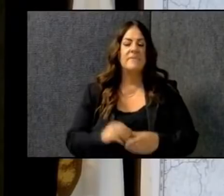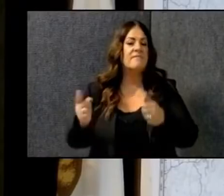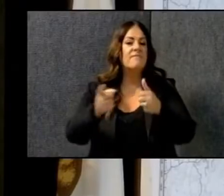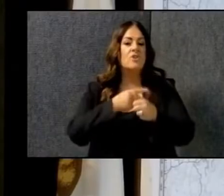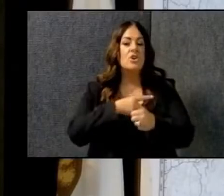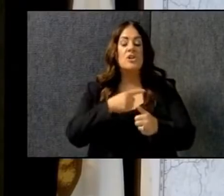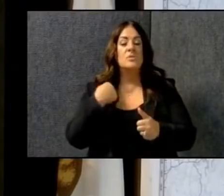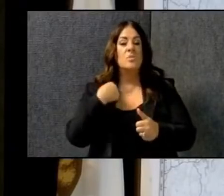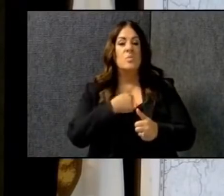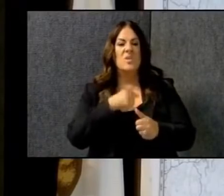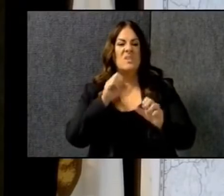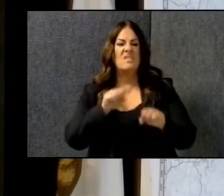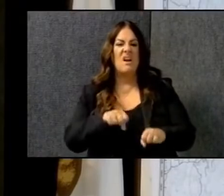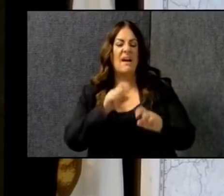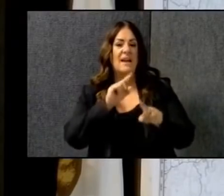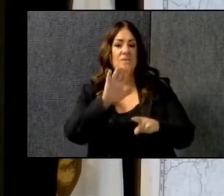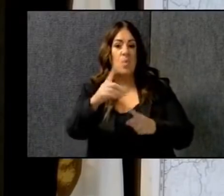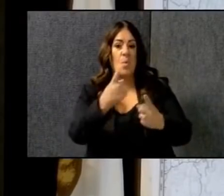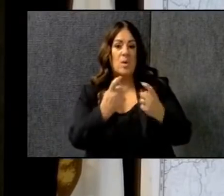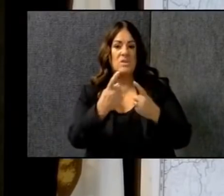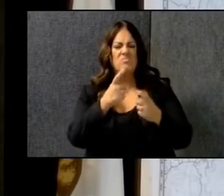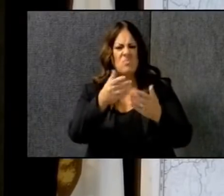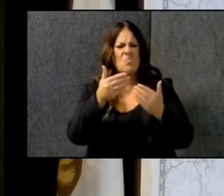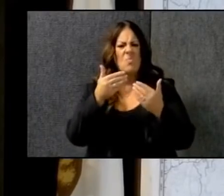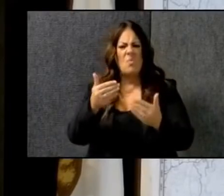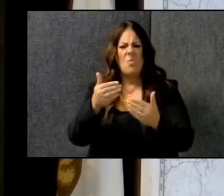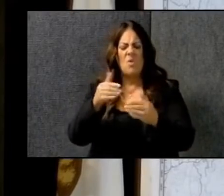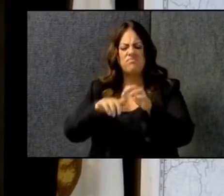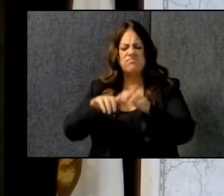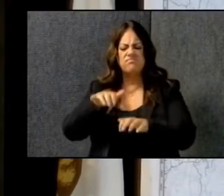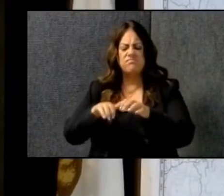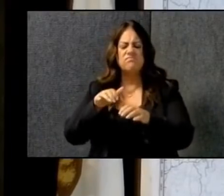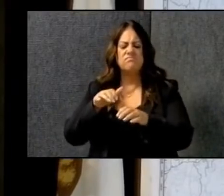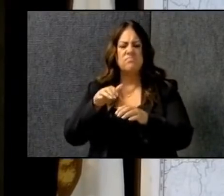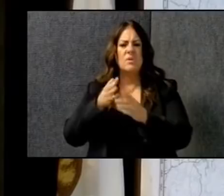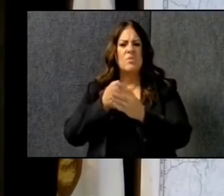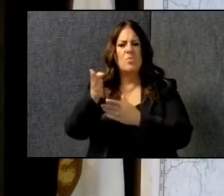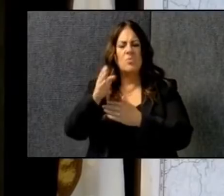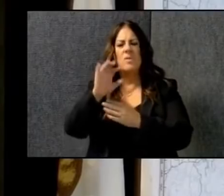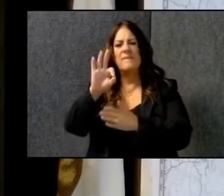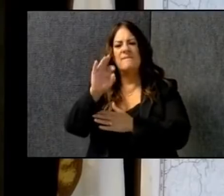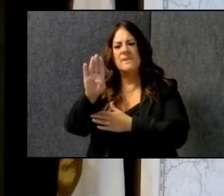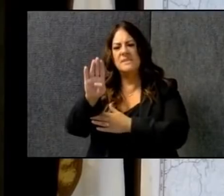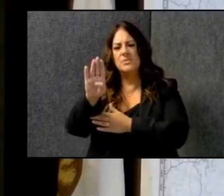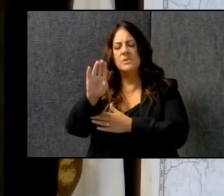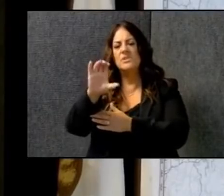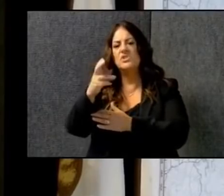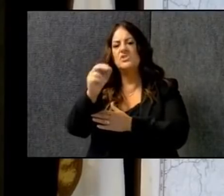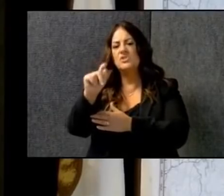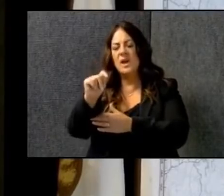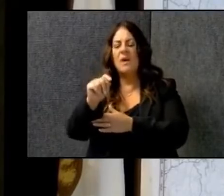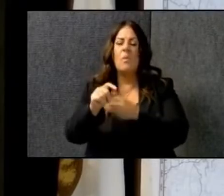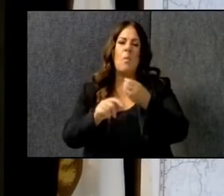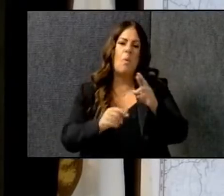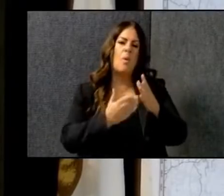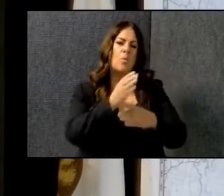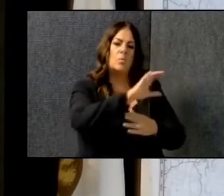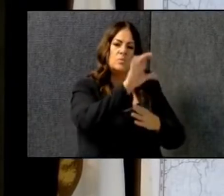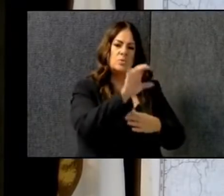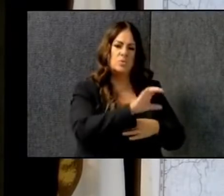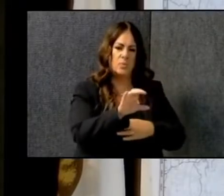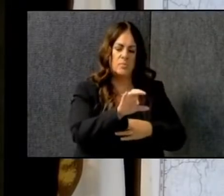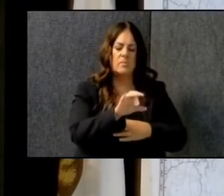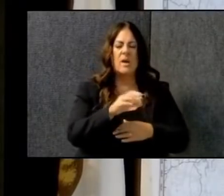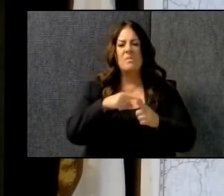First up to answer some questions, again, that can be submitted via Zoom and Facebook chat, will be Bill Monday to